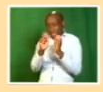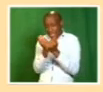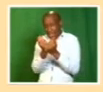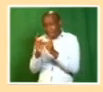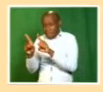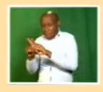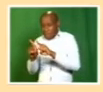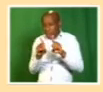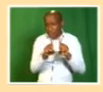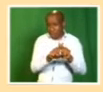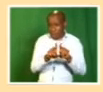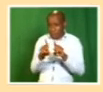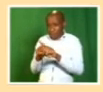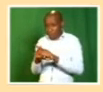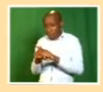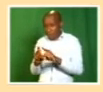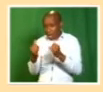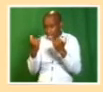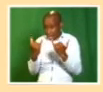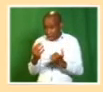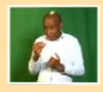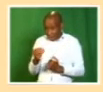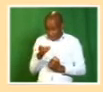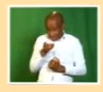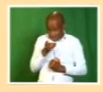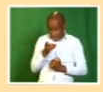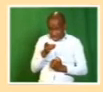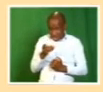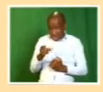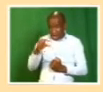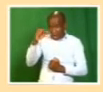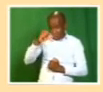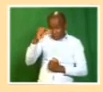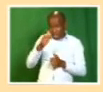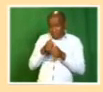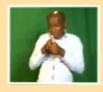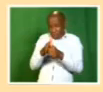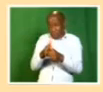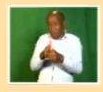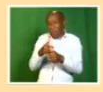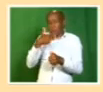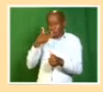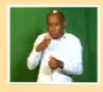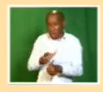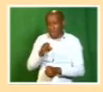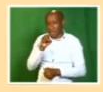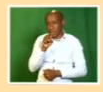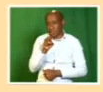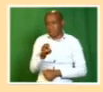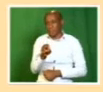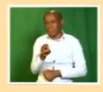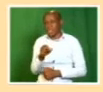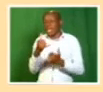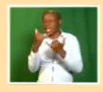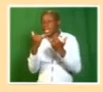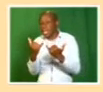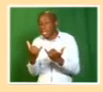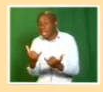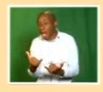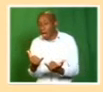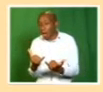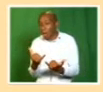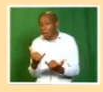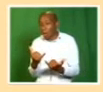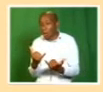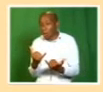now. We have a quadratic equation this side. That's exactly what we wanted. The next thing we do is